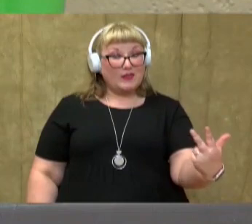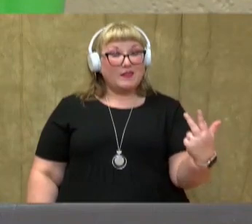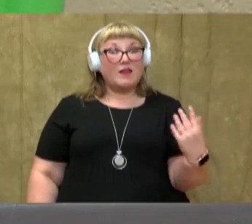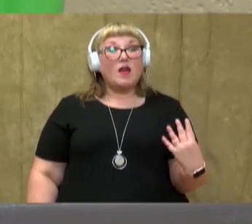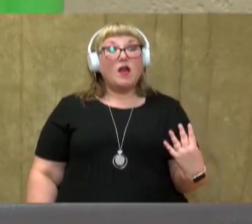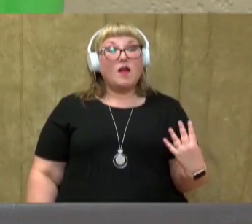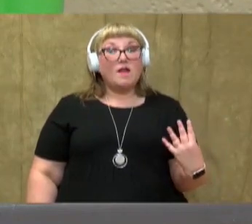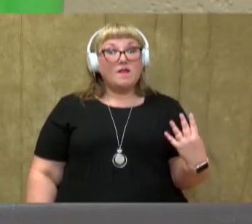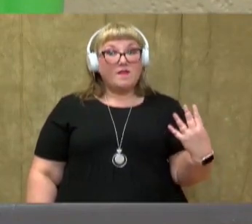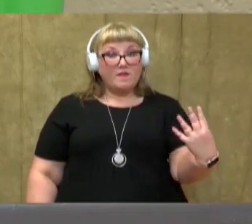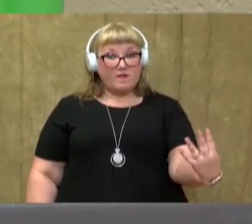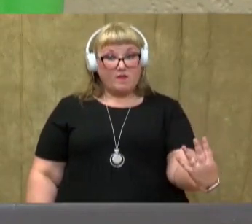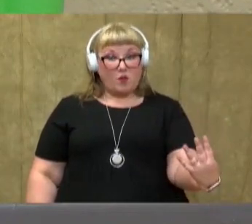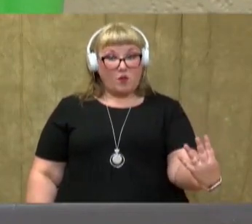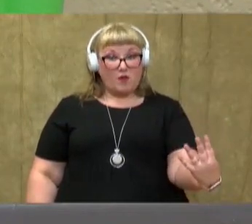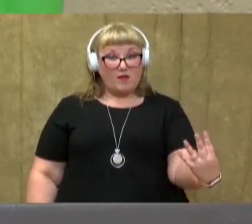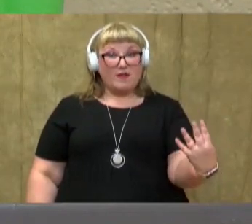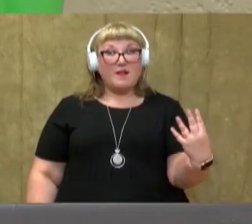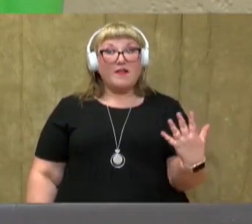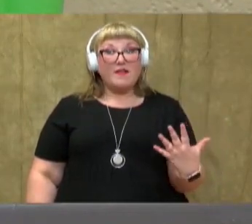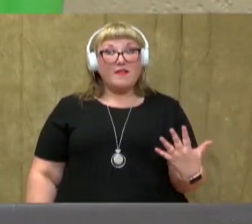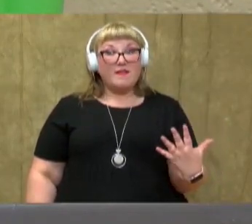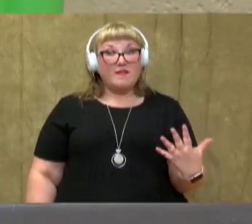three, four,